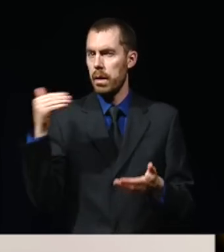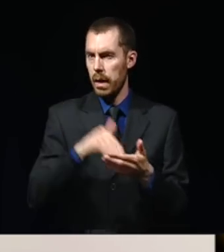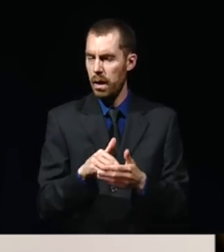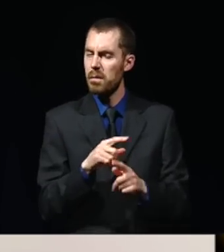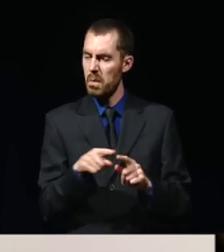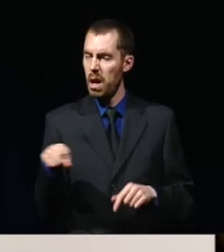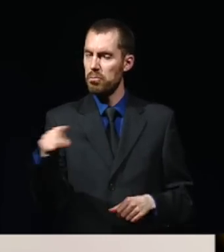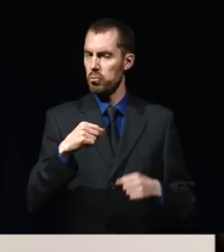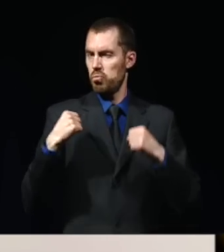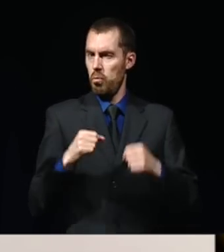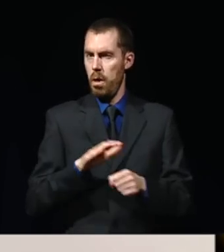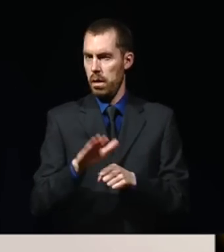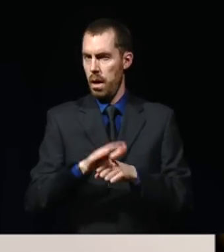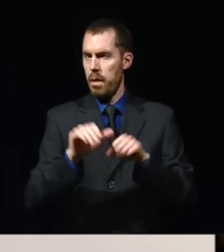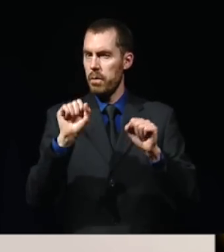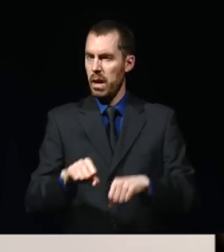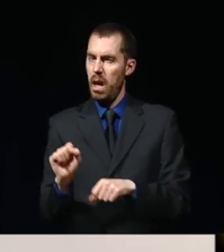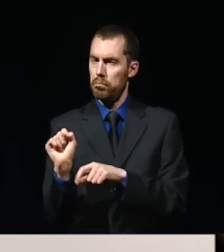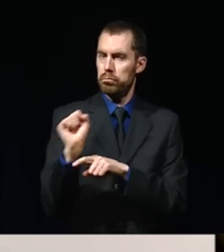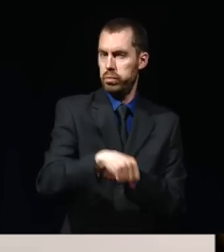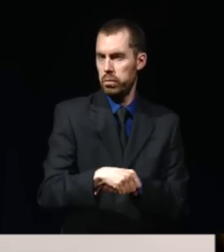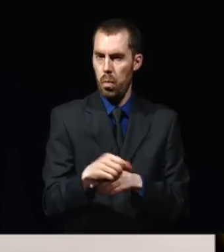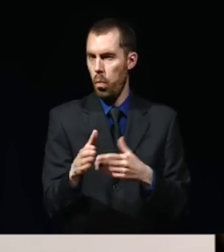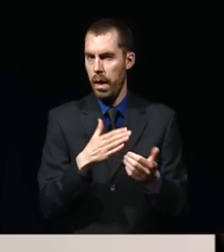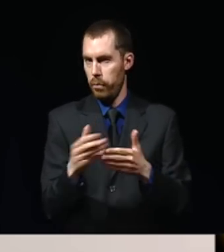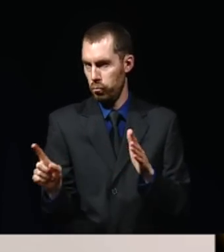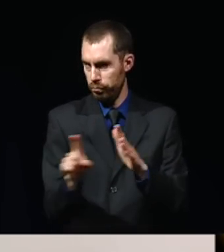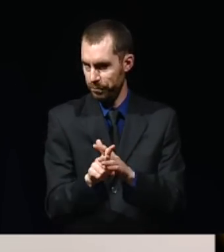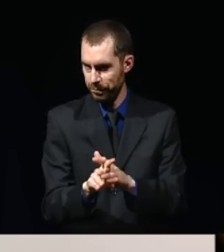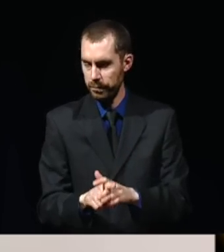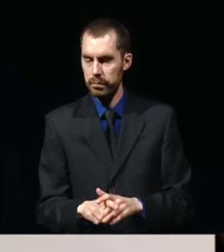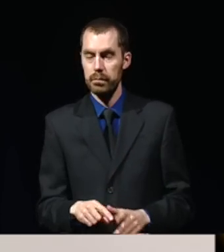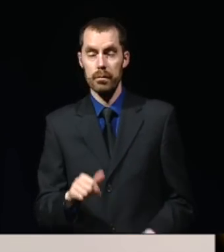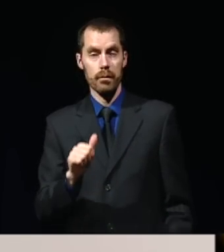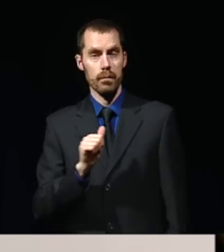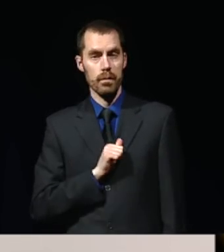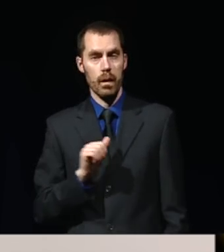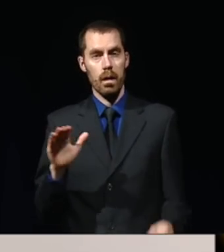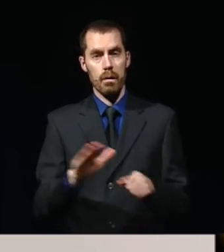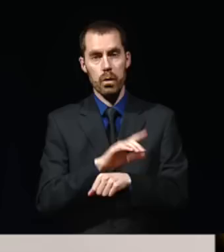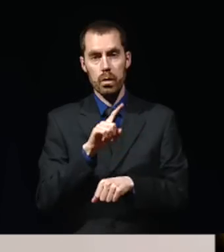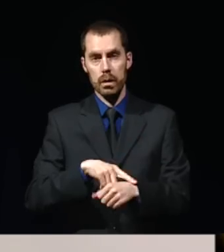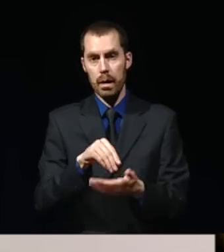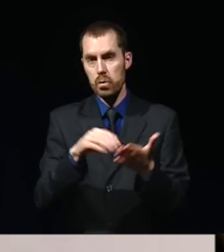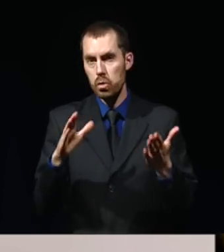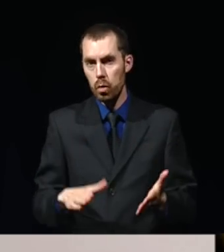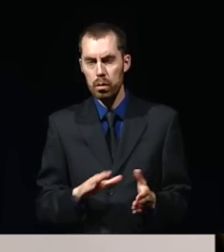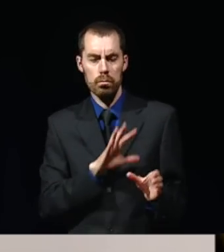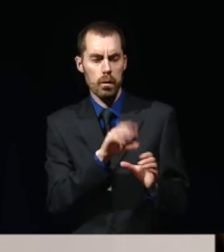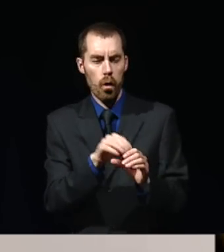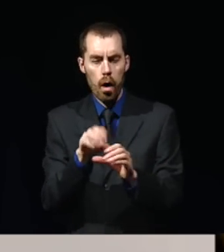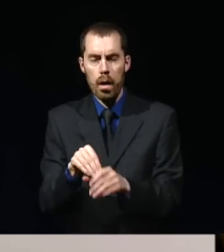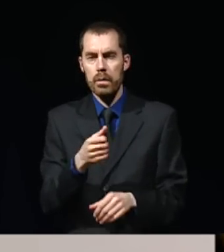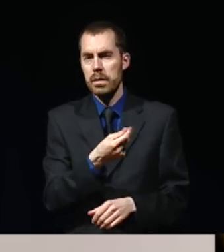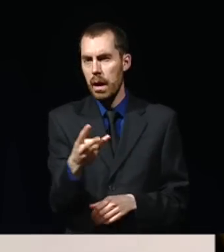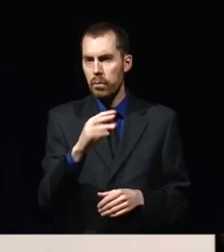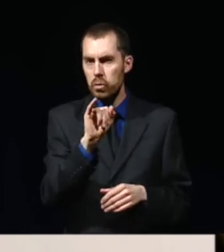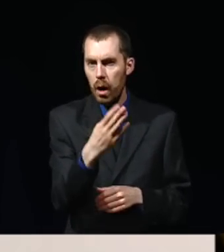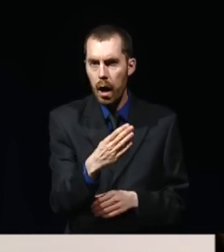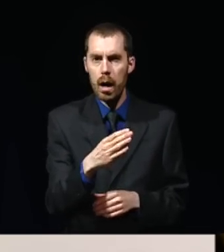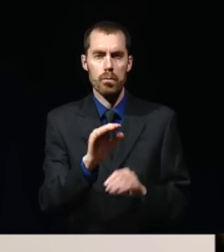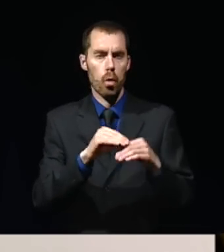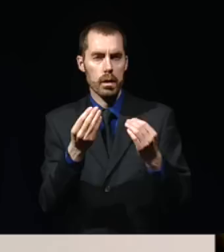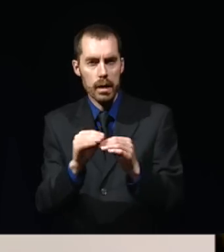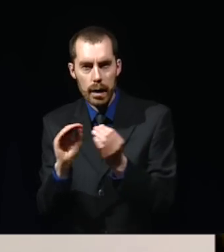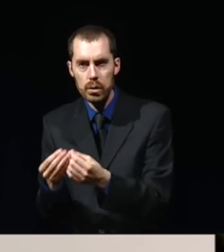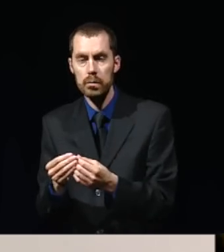stronger than anything life throws at you. As a full-time student working a few jobs, participating in organizations, and somehow getting